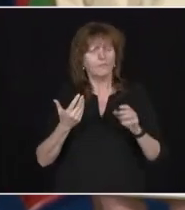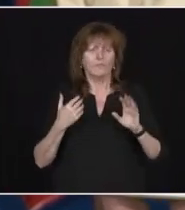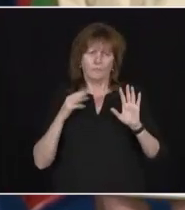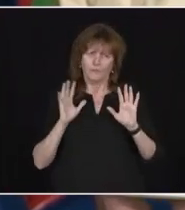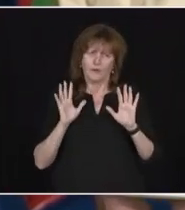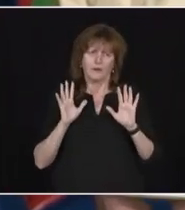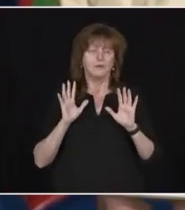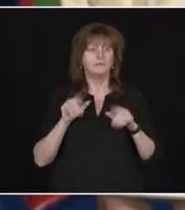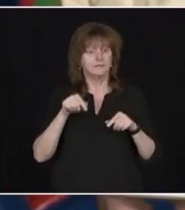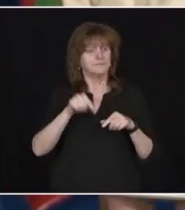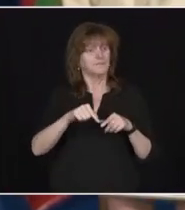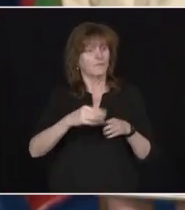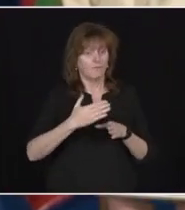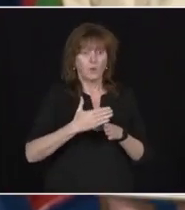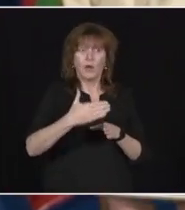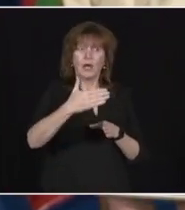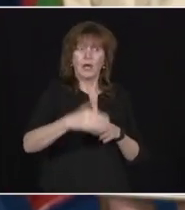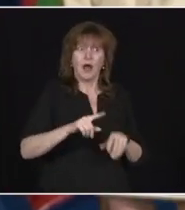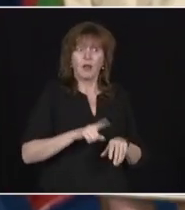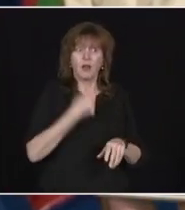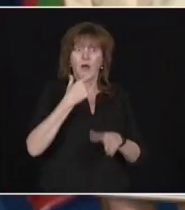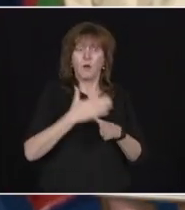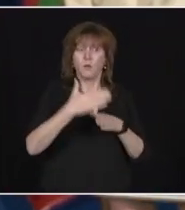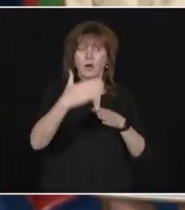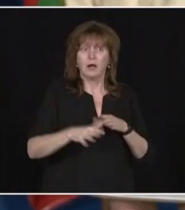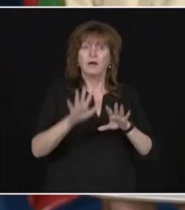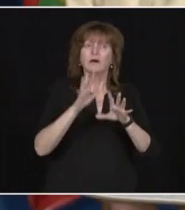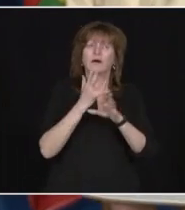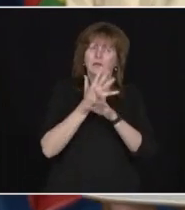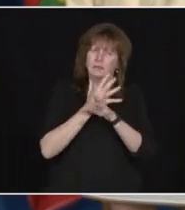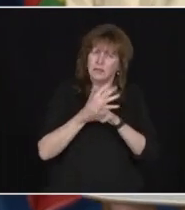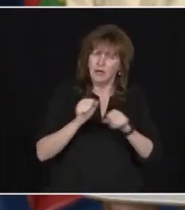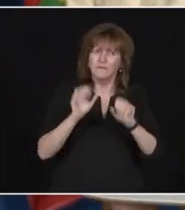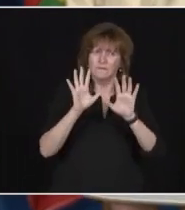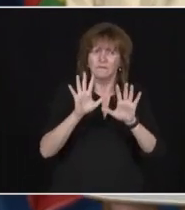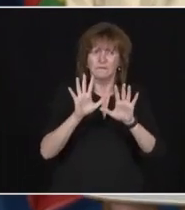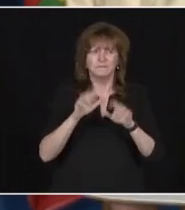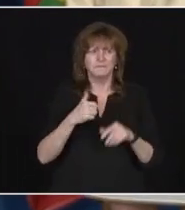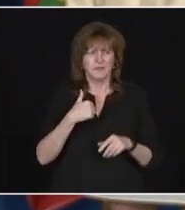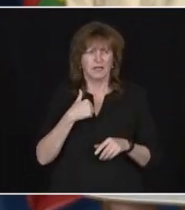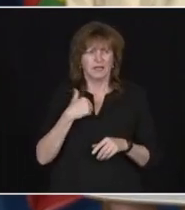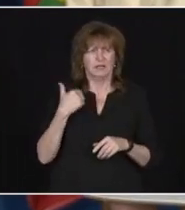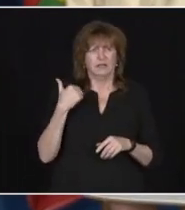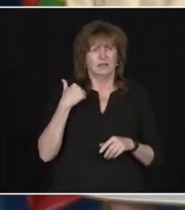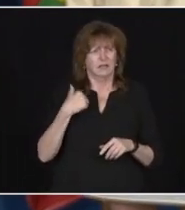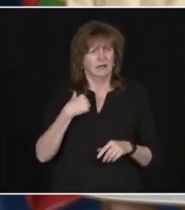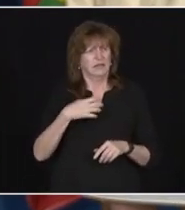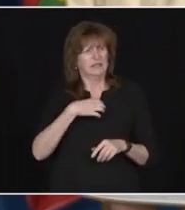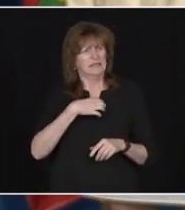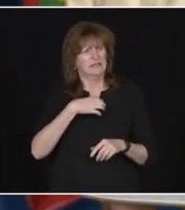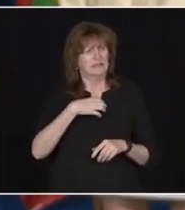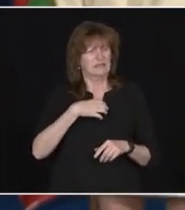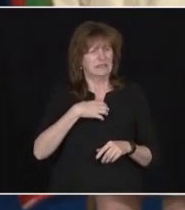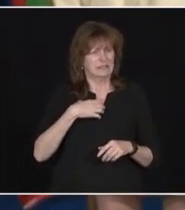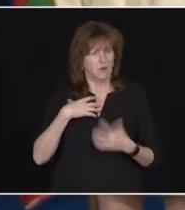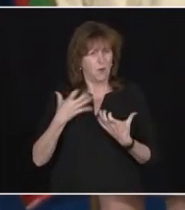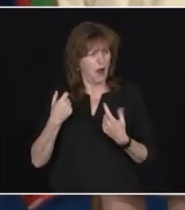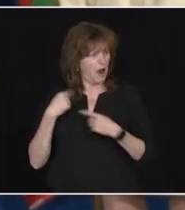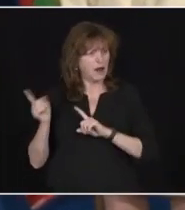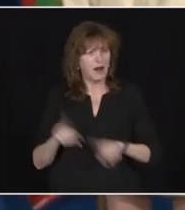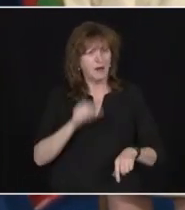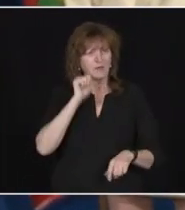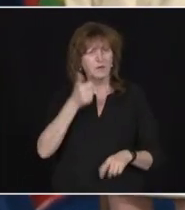long weekend. I did a little bit of protesting in my office. I want to come in tomorrow, but I think my staff, they need a